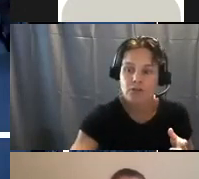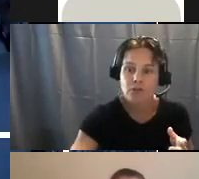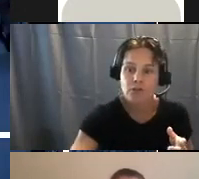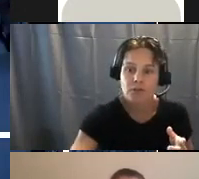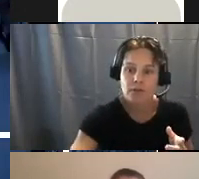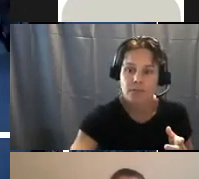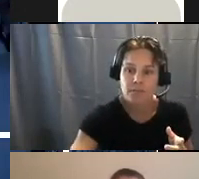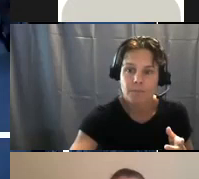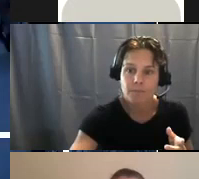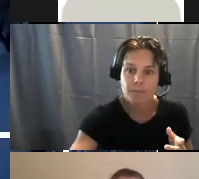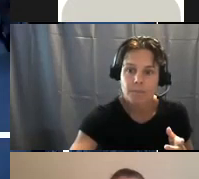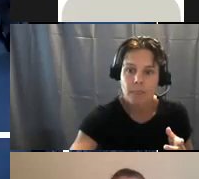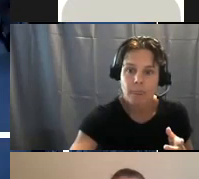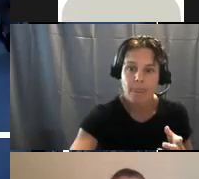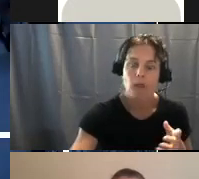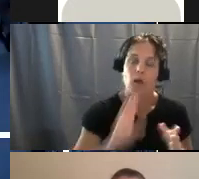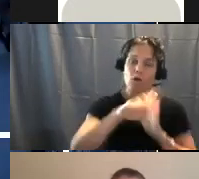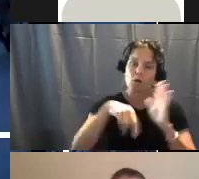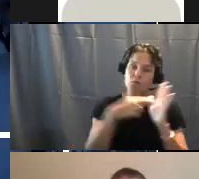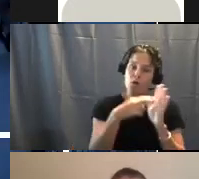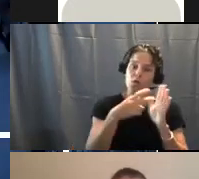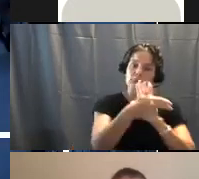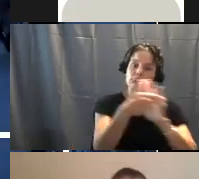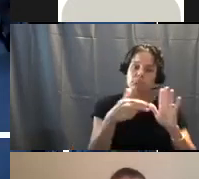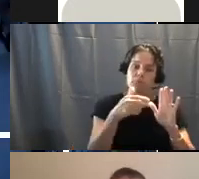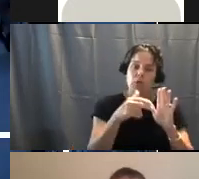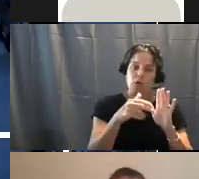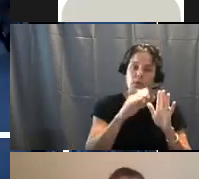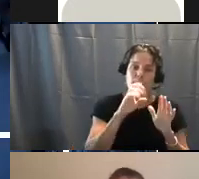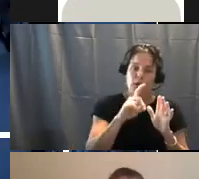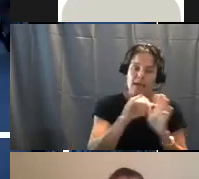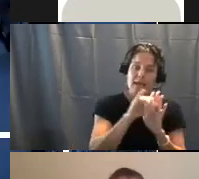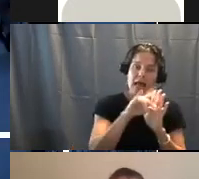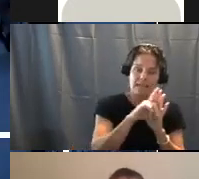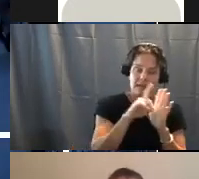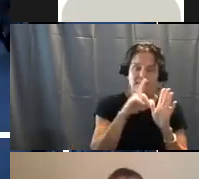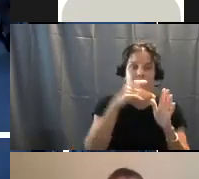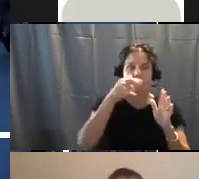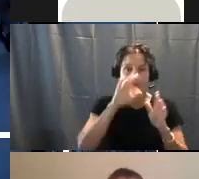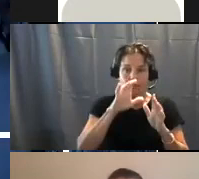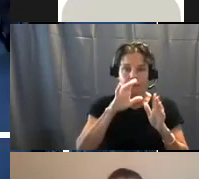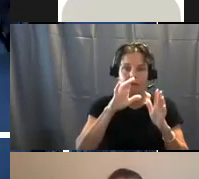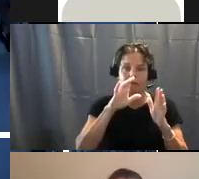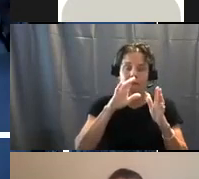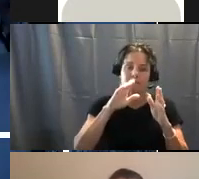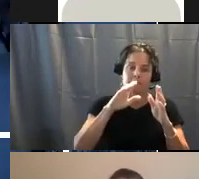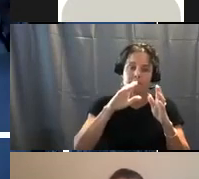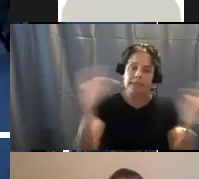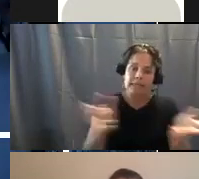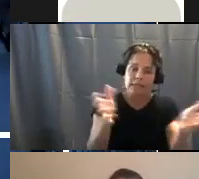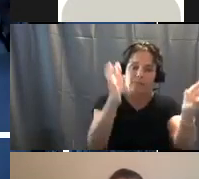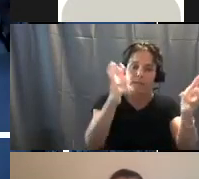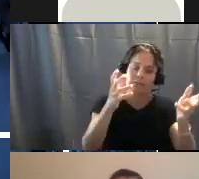brand identity, communication, and public relations strategies with a strong commitment to promote good mental health for